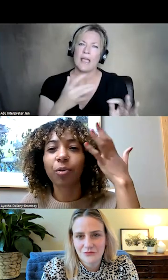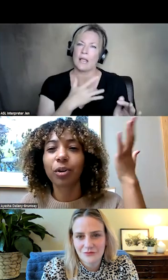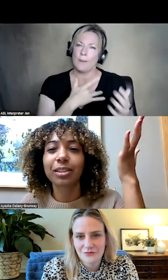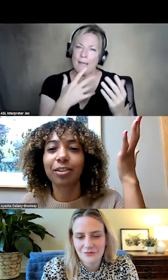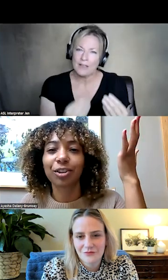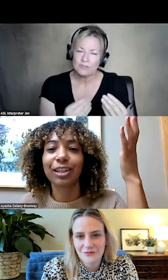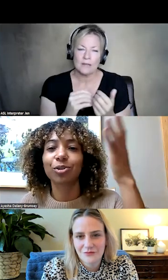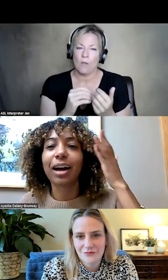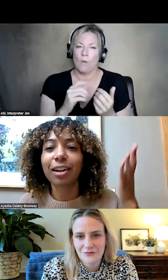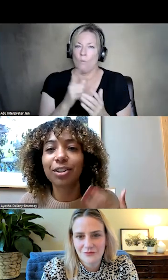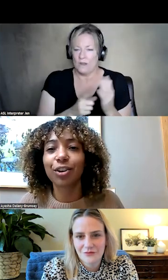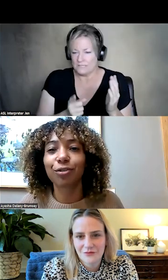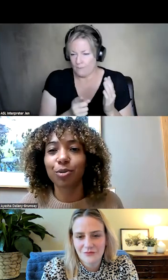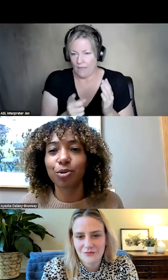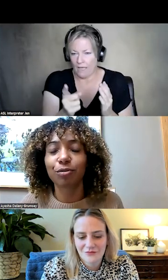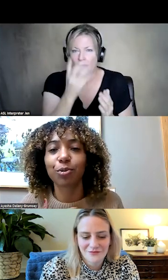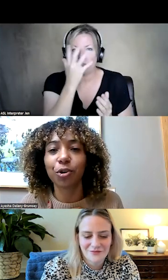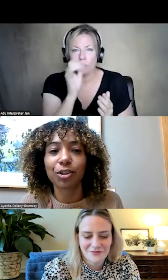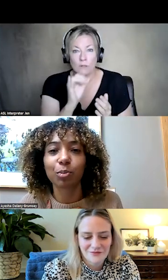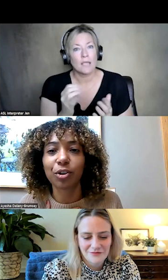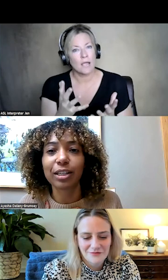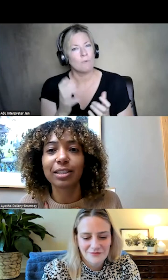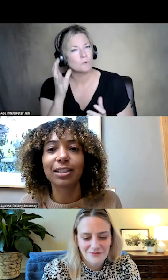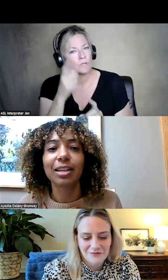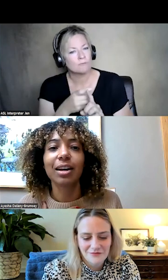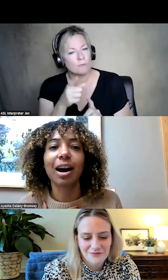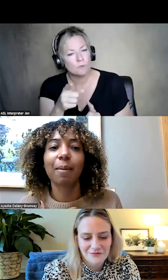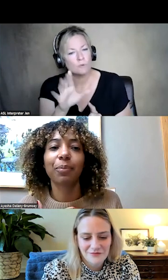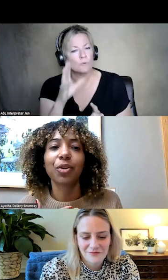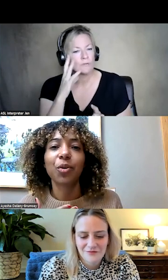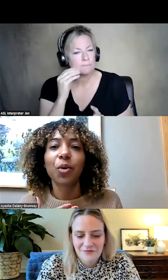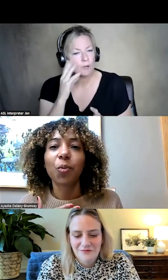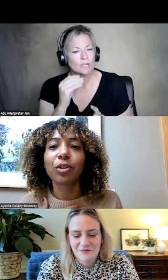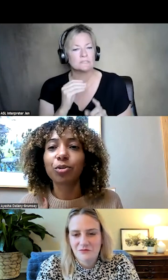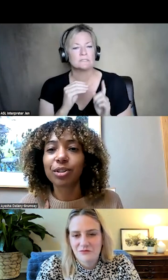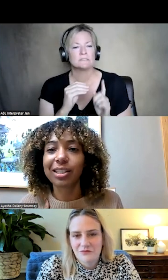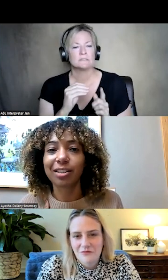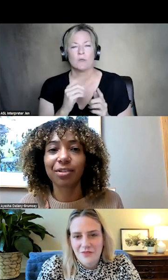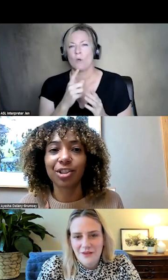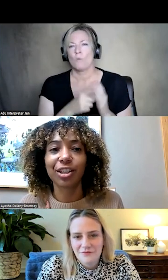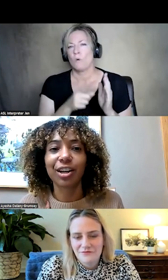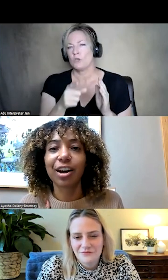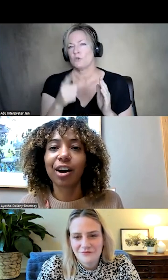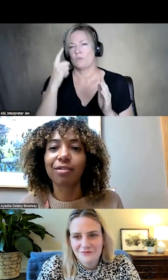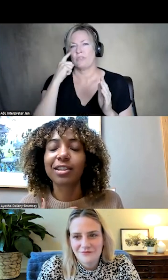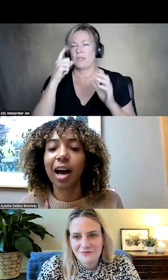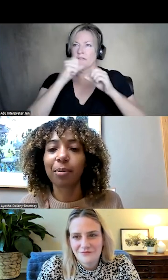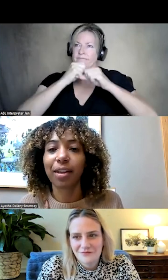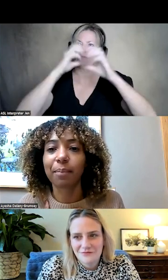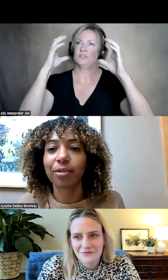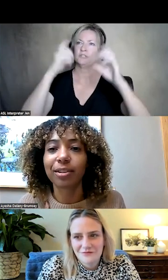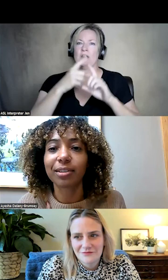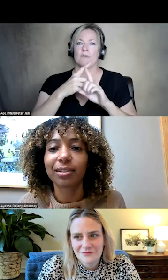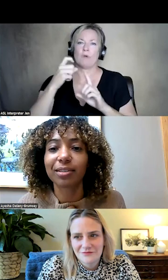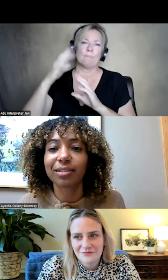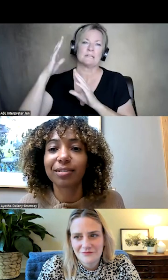like what does that look like? So I'd love to hear from you and from your experience, what you see as the vision of the top of